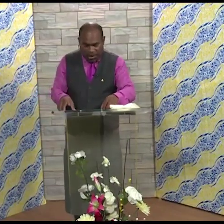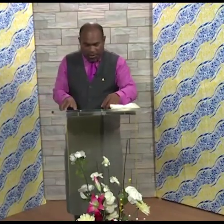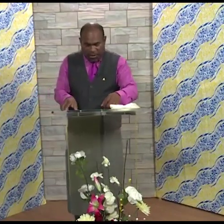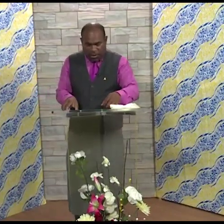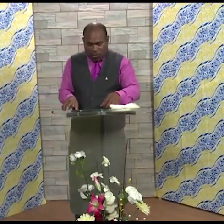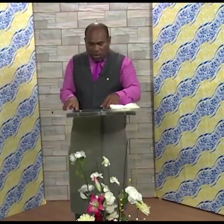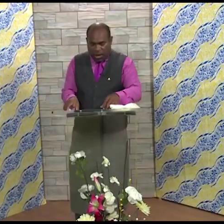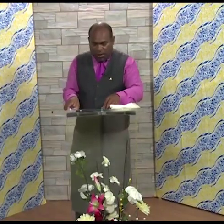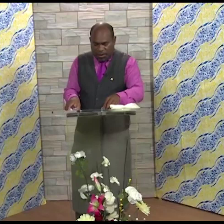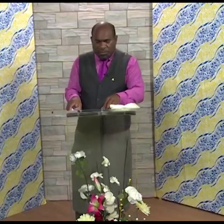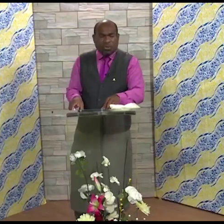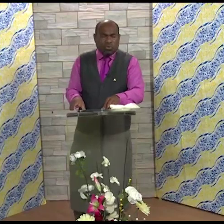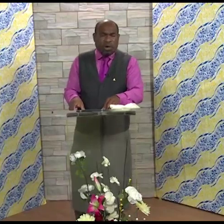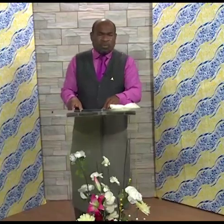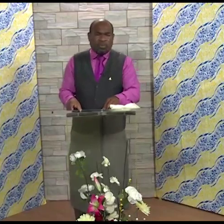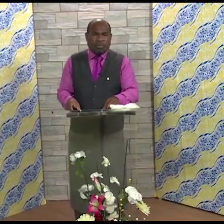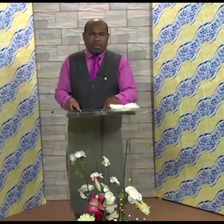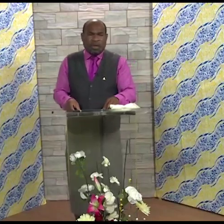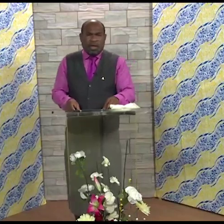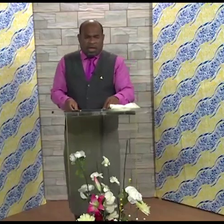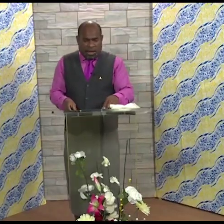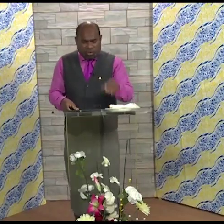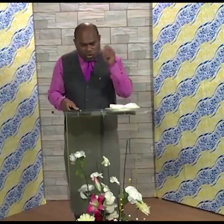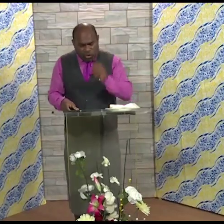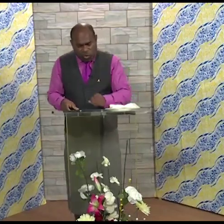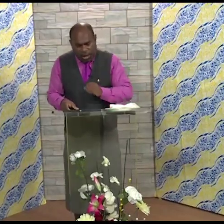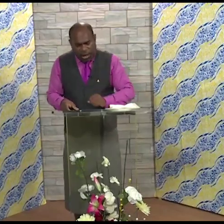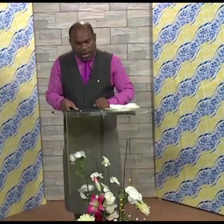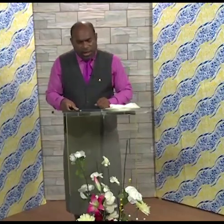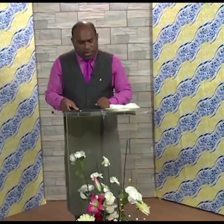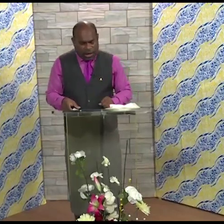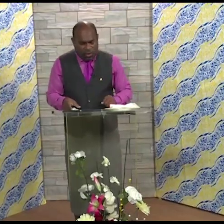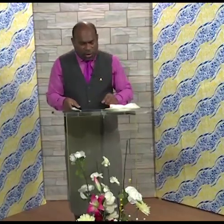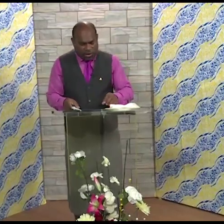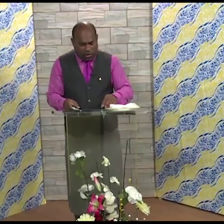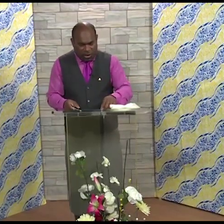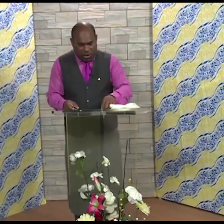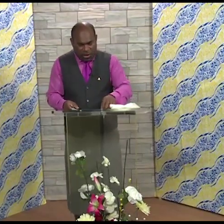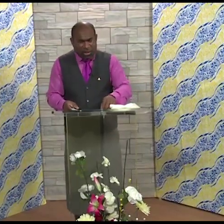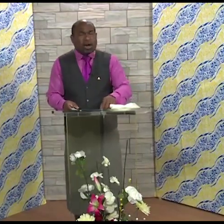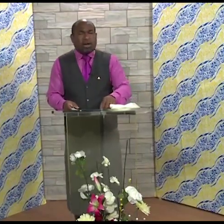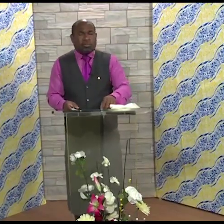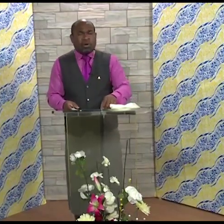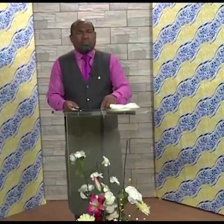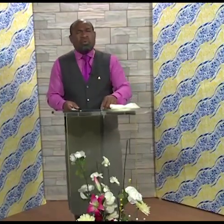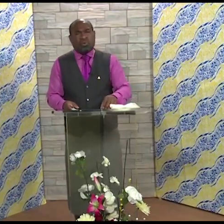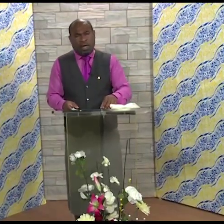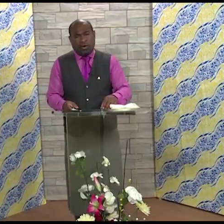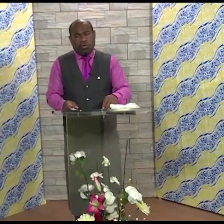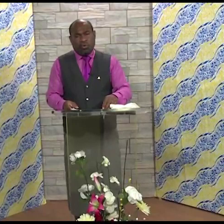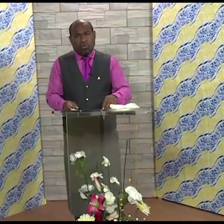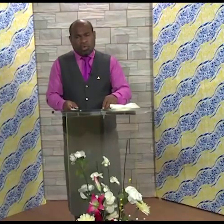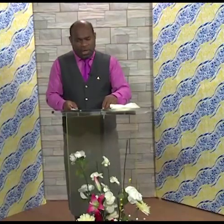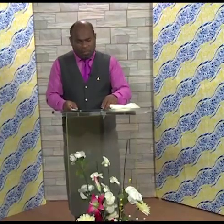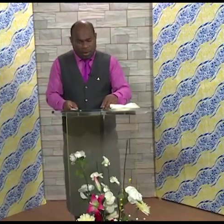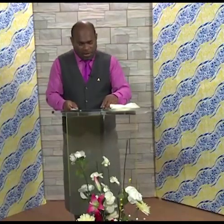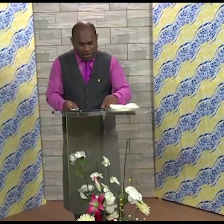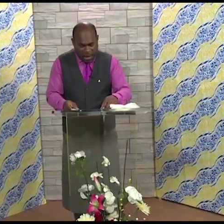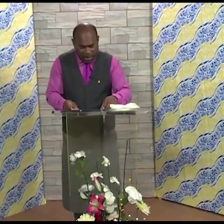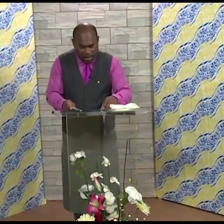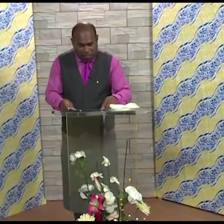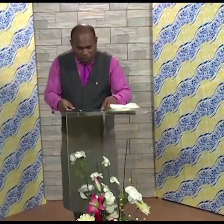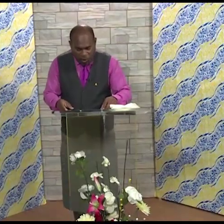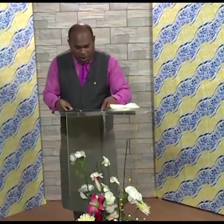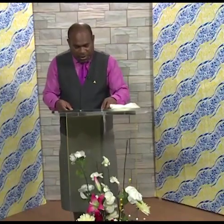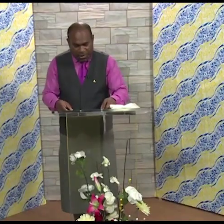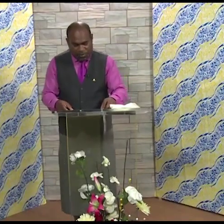bita alia. Eto nga mga ndua. Ya, o chisu ya kaya. Sakalunga atakoira. Sa drabu drabuwa mga yalo. Se, blessed